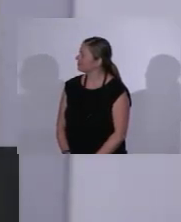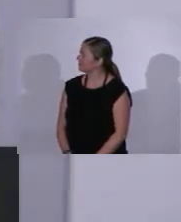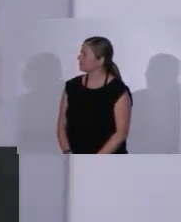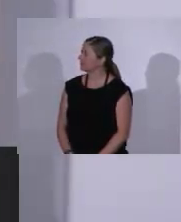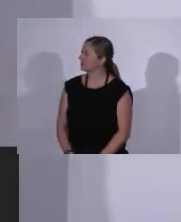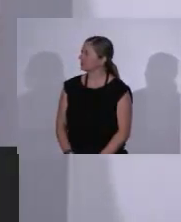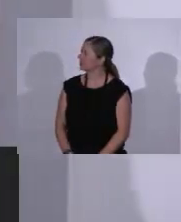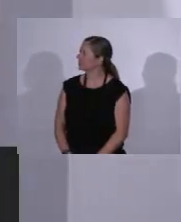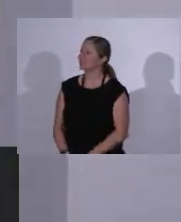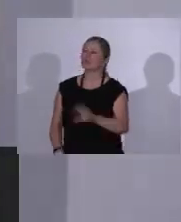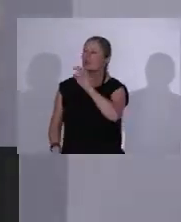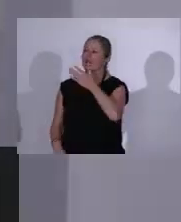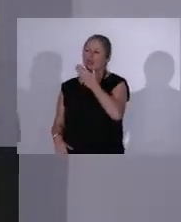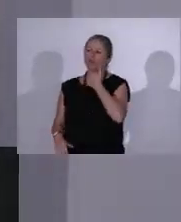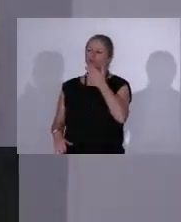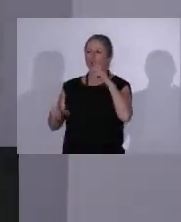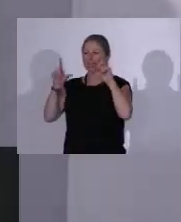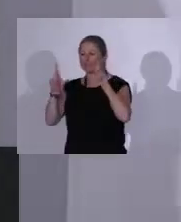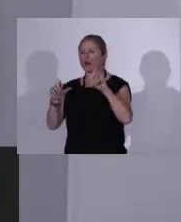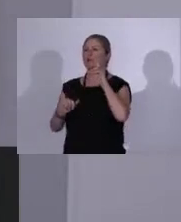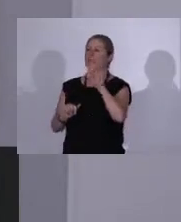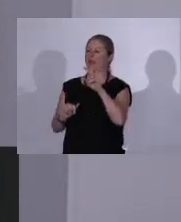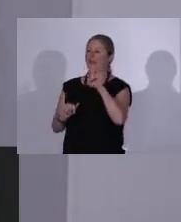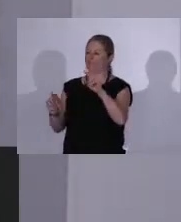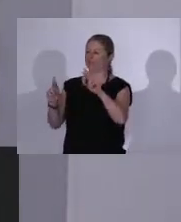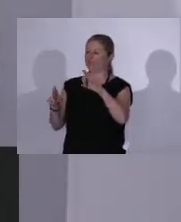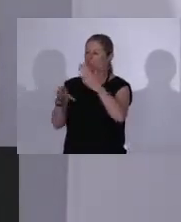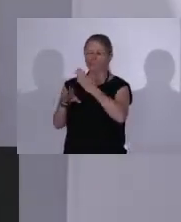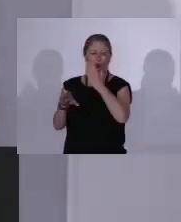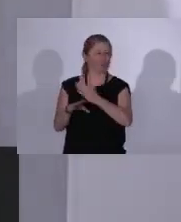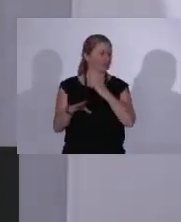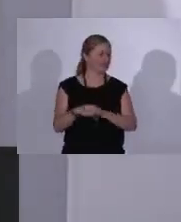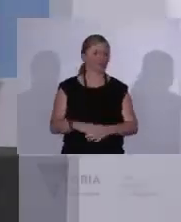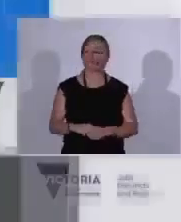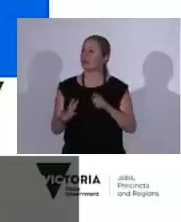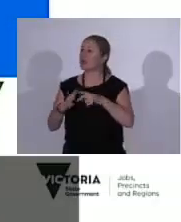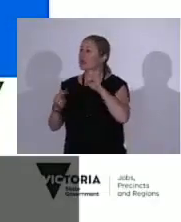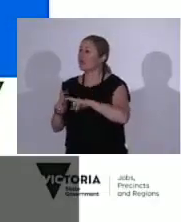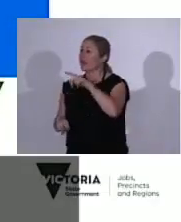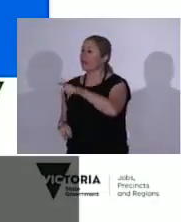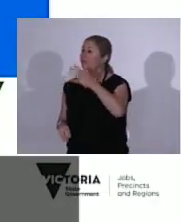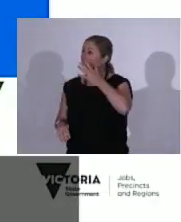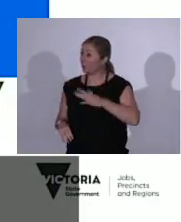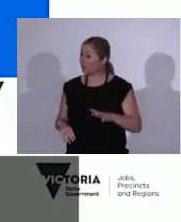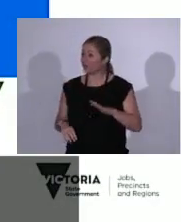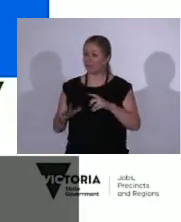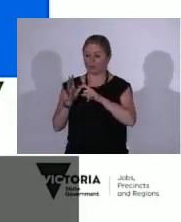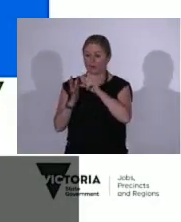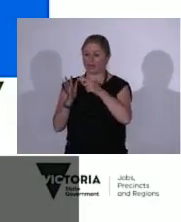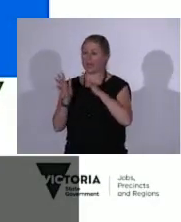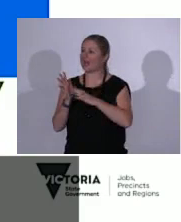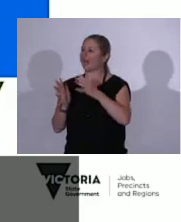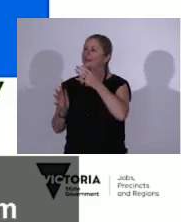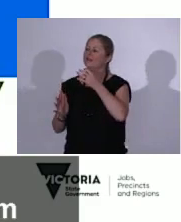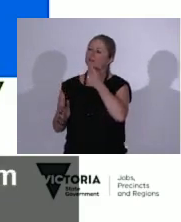It's not the prettiest slide ever, but hopefully it works. So just if you'd like, as Adam said, it's very lighthearted.